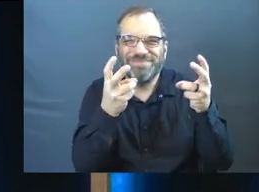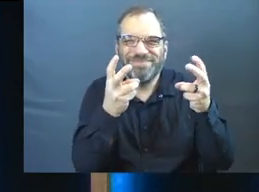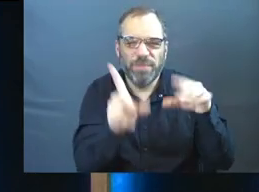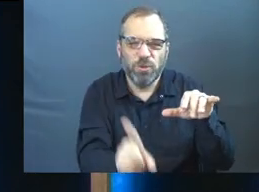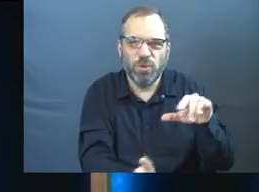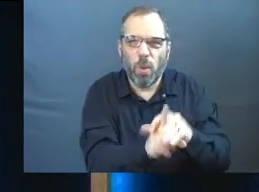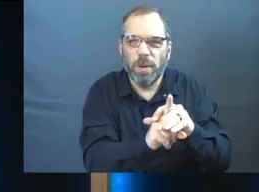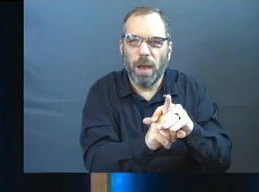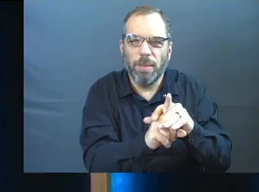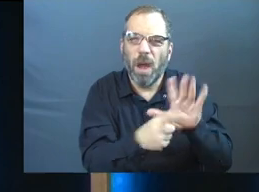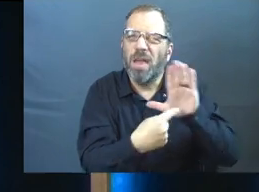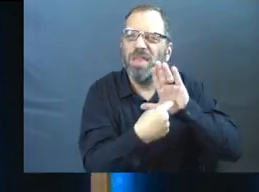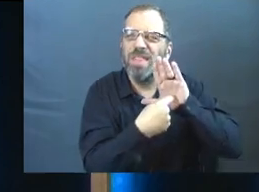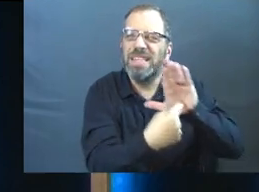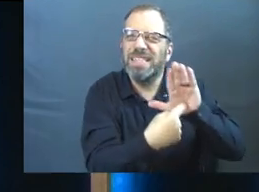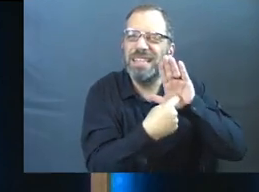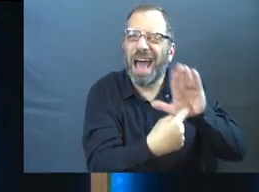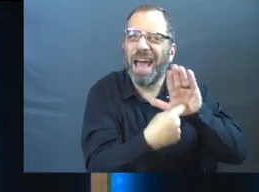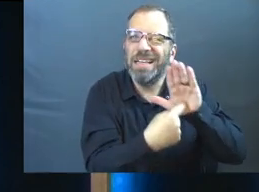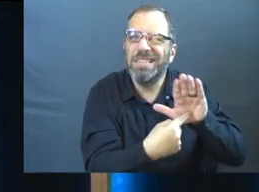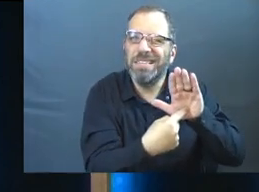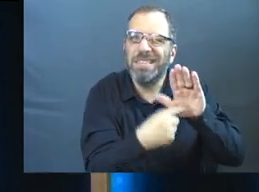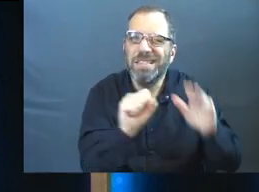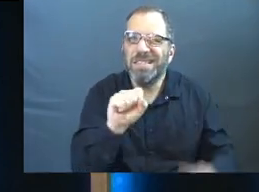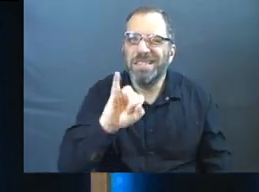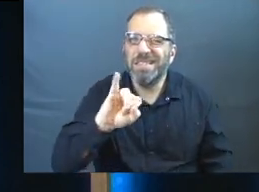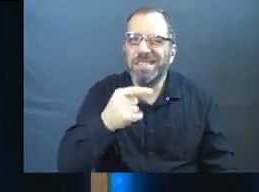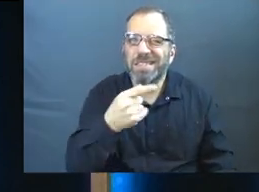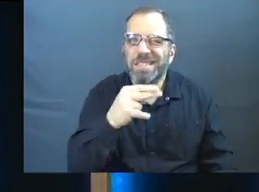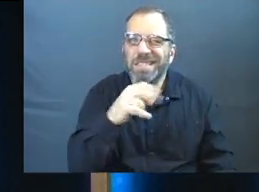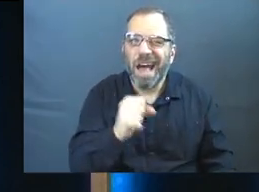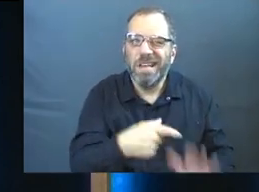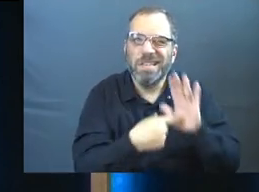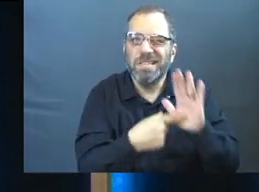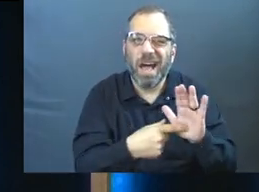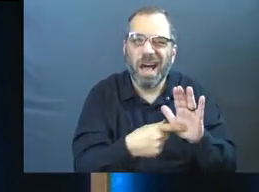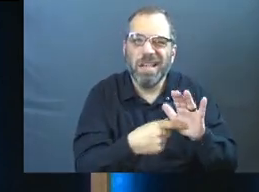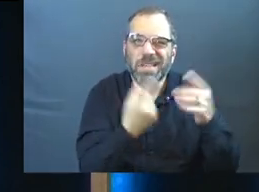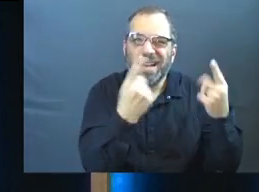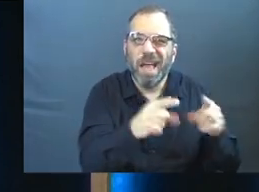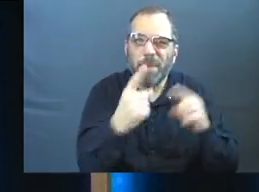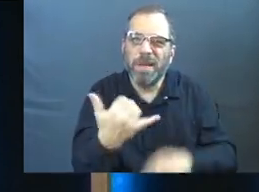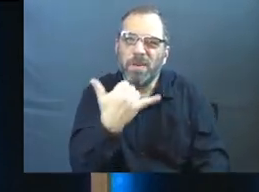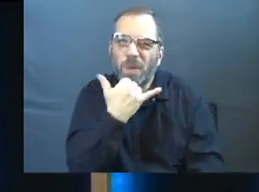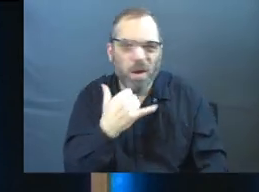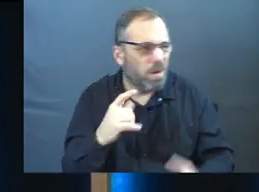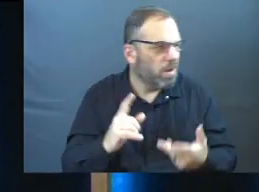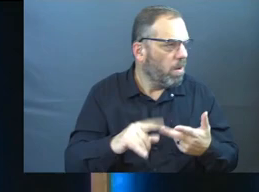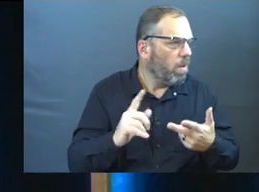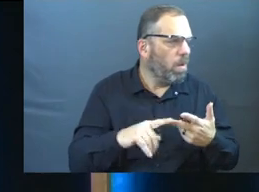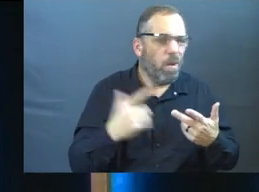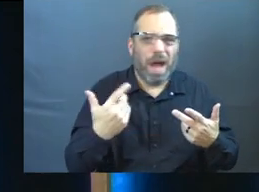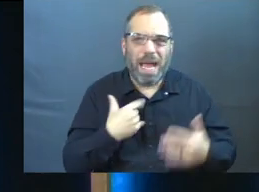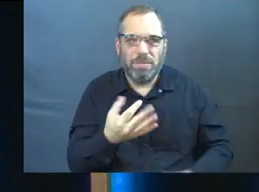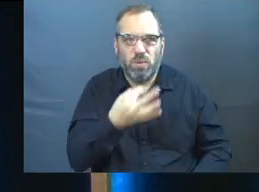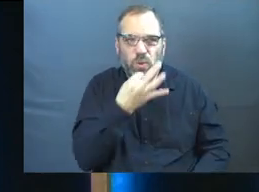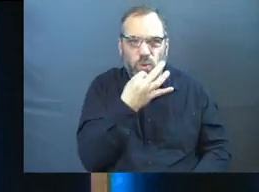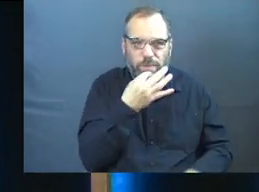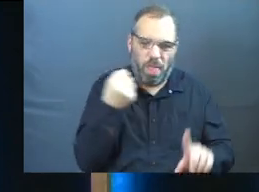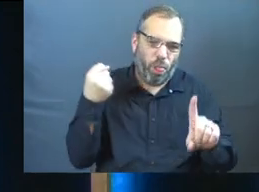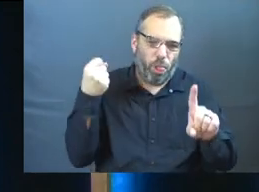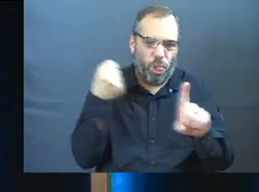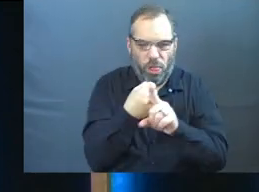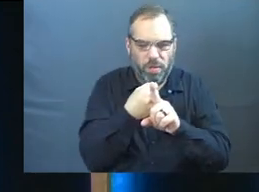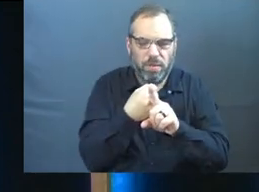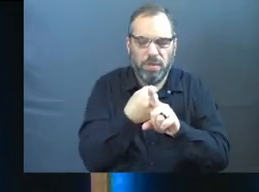are the signs that maybe things aren't going the way that they're supposed to go? What are the signs that maybe I'm about to get clobbered